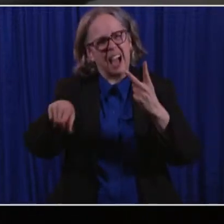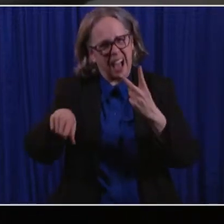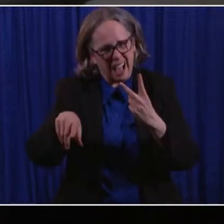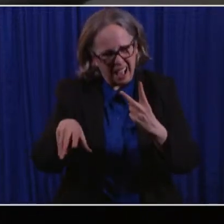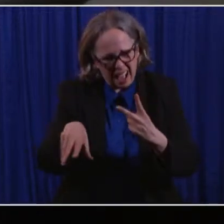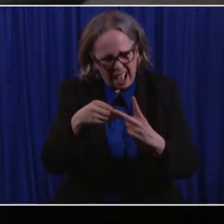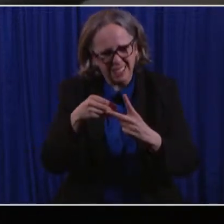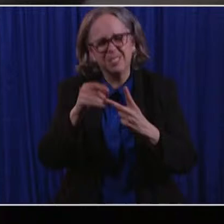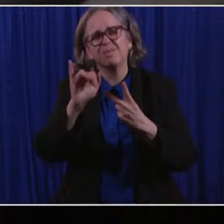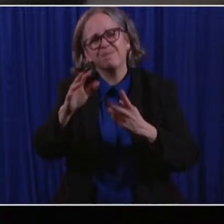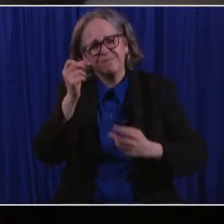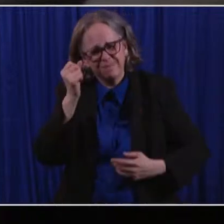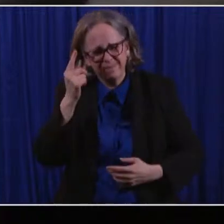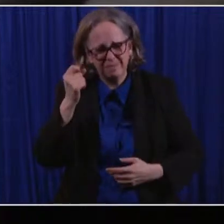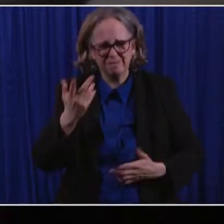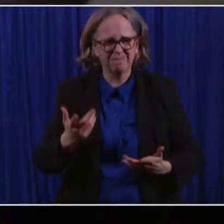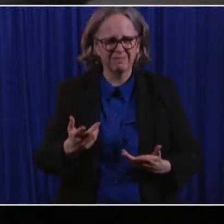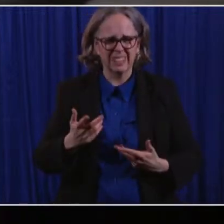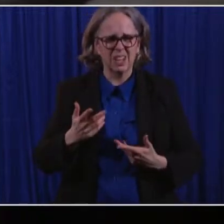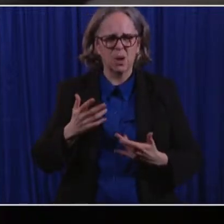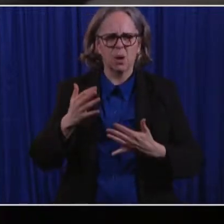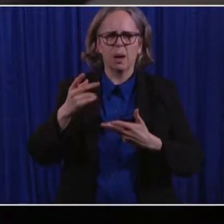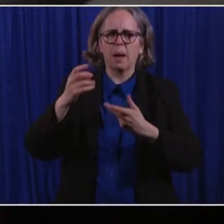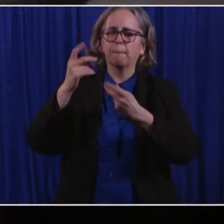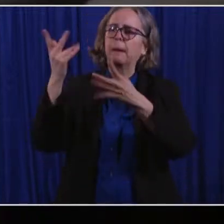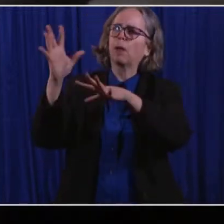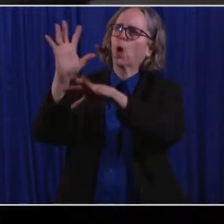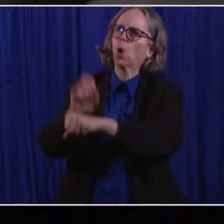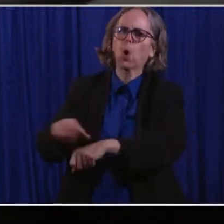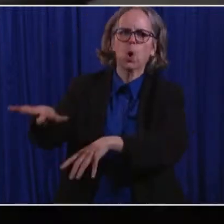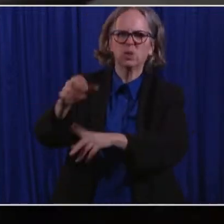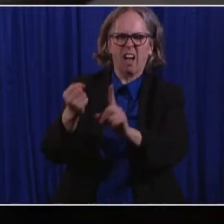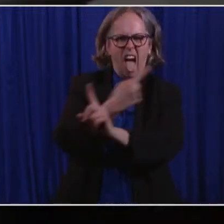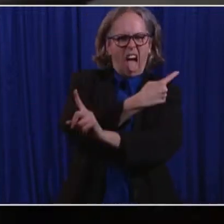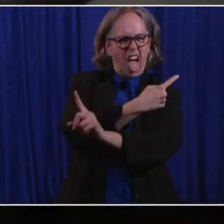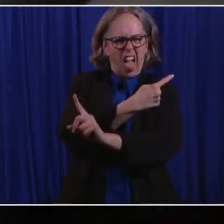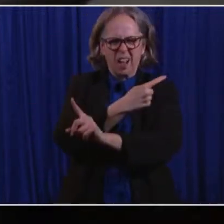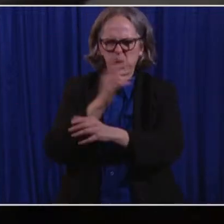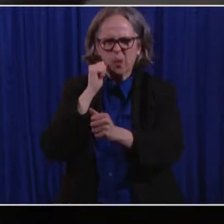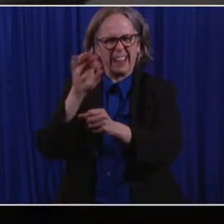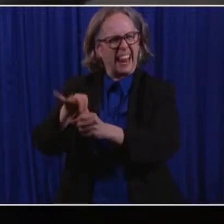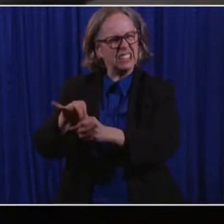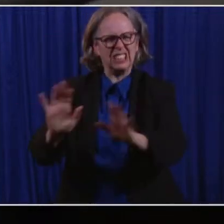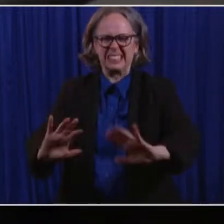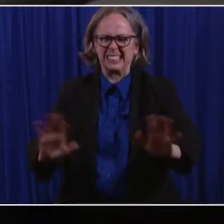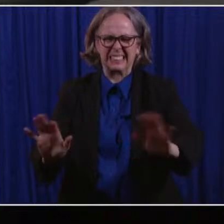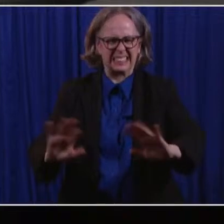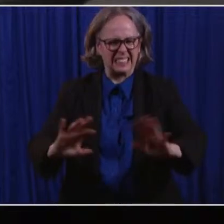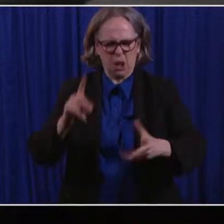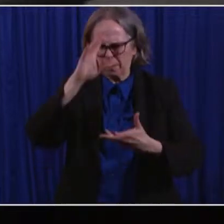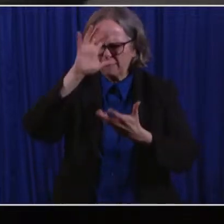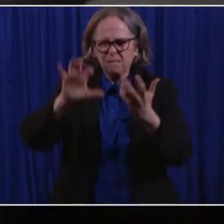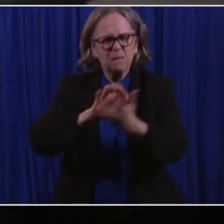norm and not what people are accustomed to. So again, that could be confusing, not only for voters and candidates, but also for our teams at the